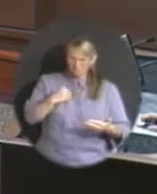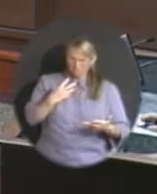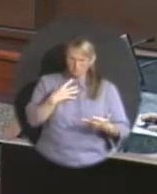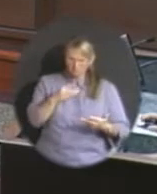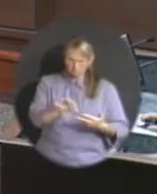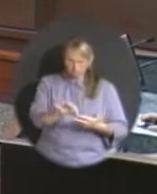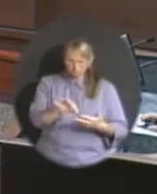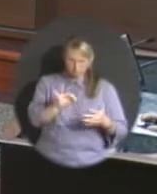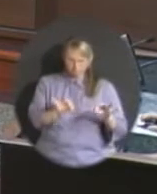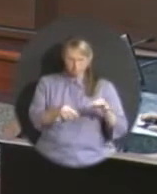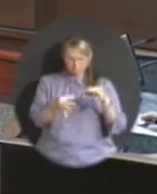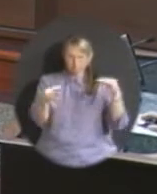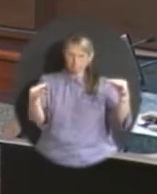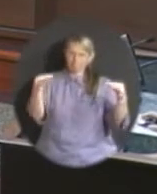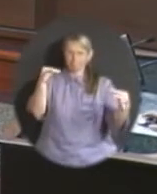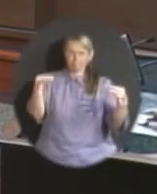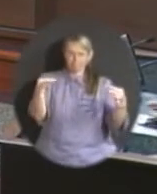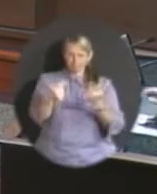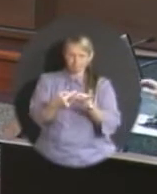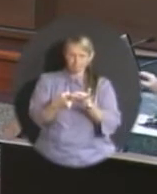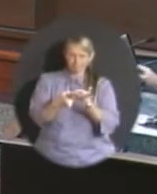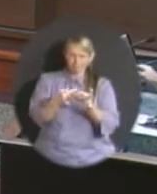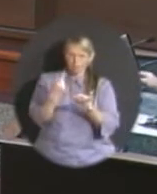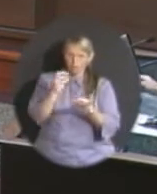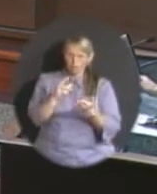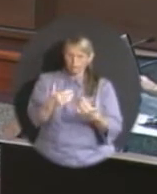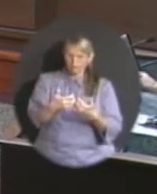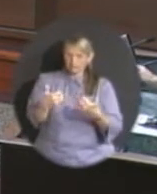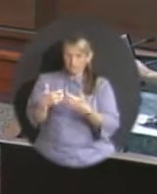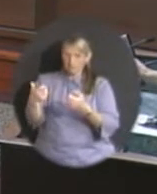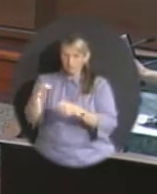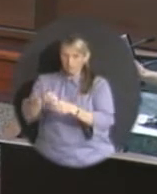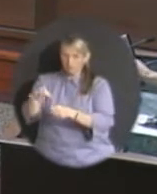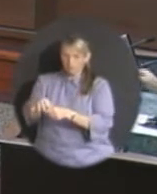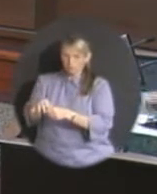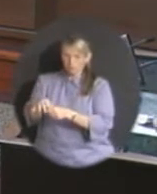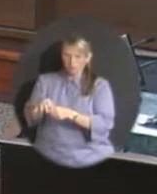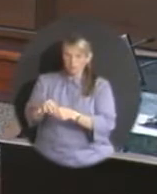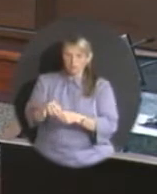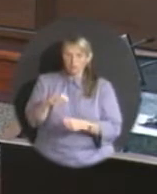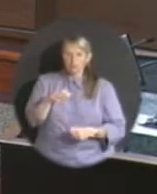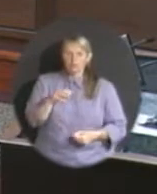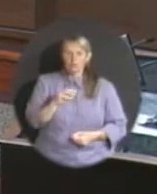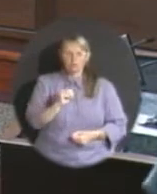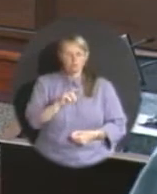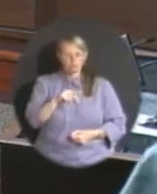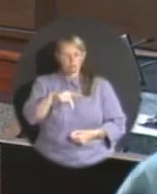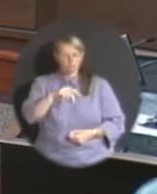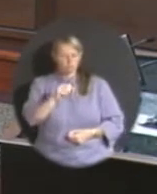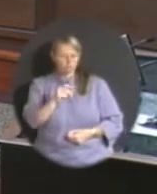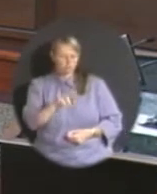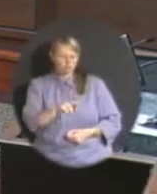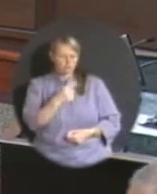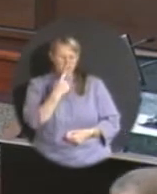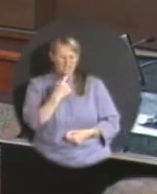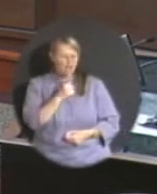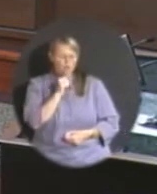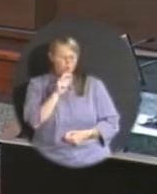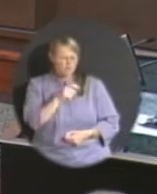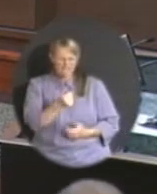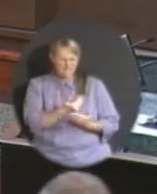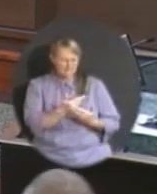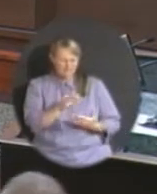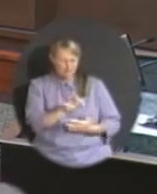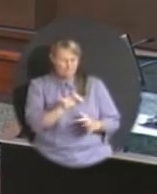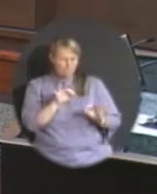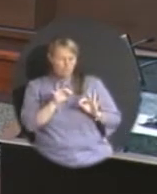out for discussion or for a separate vote? Madam President, I don't particularly need these items pulled out, but I would like Mr.